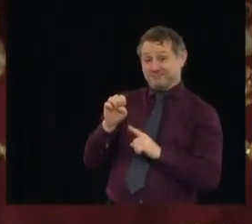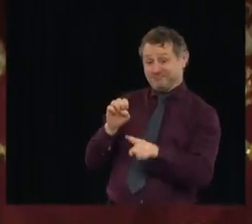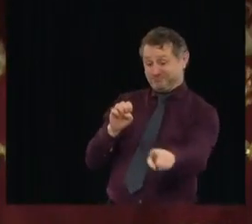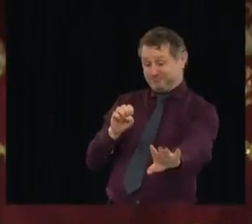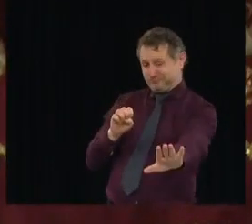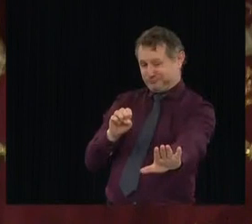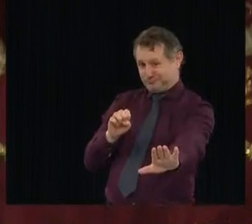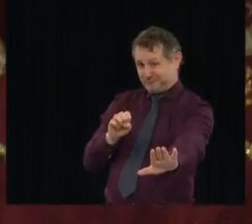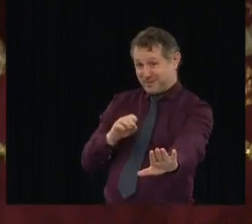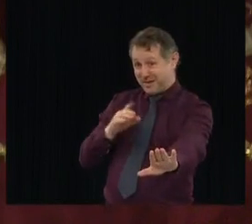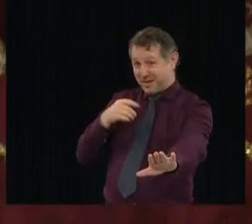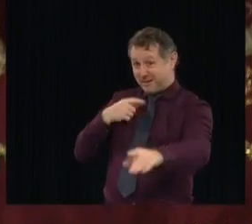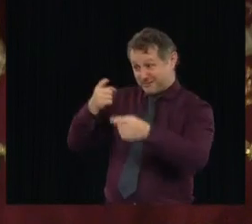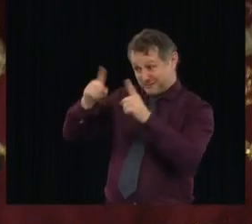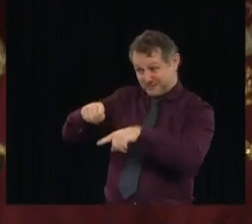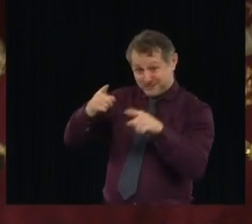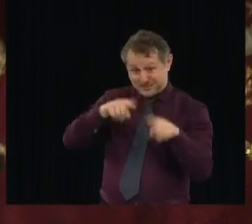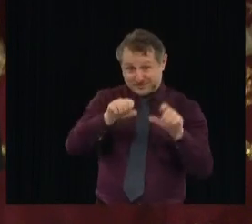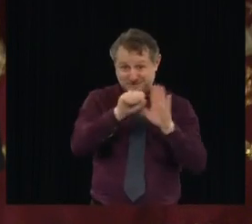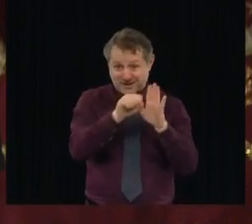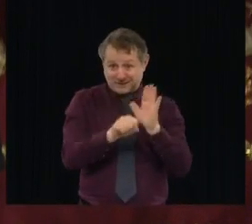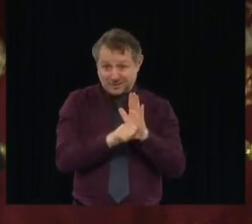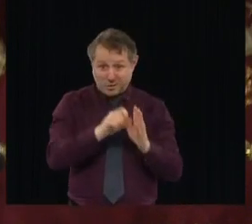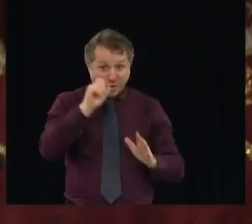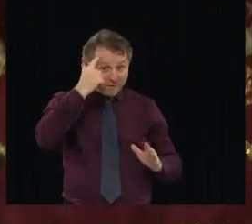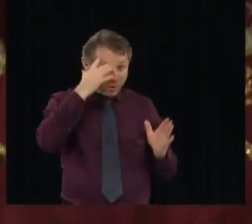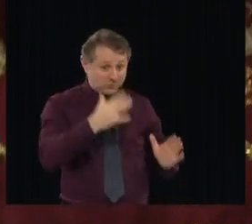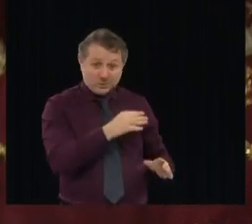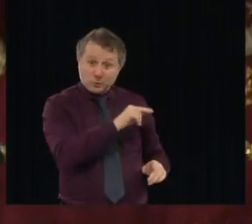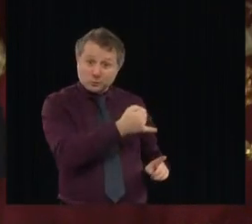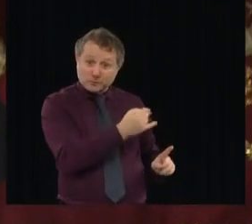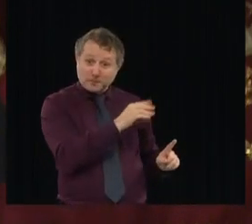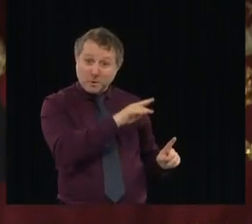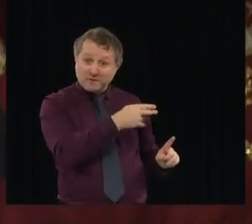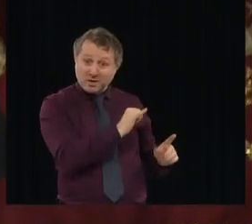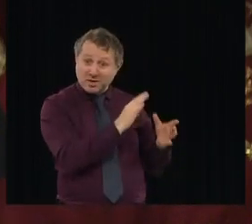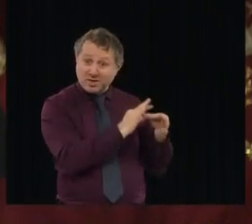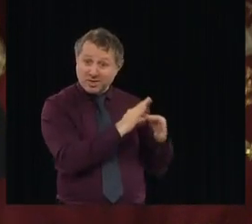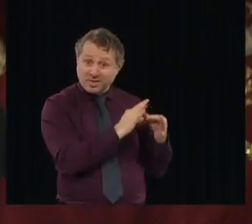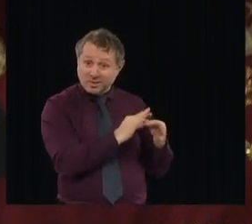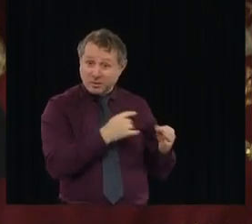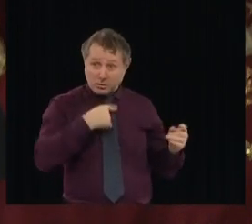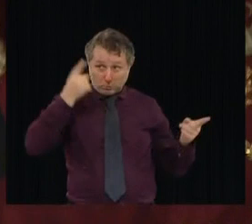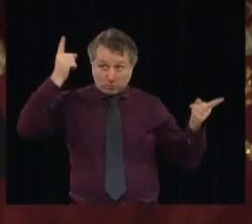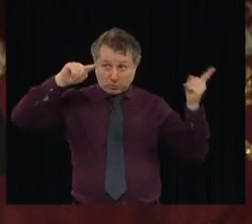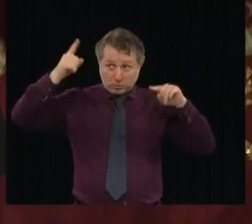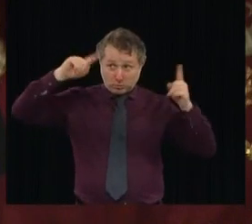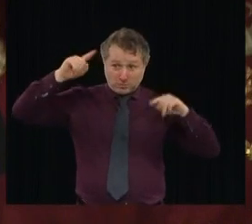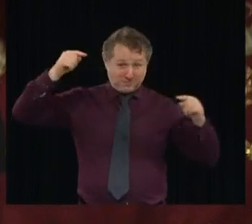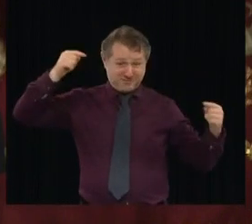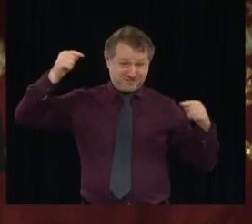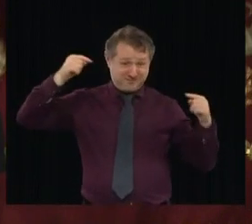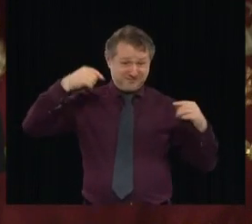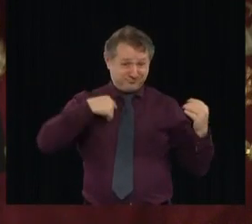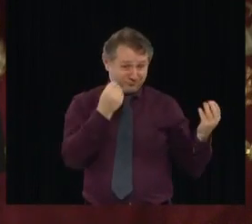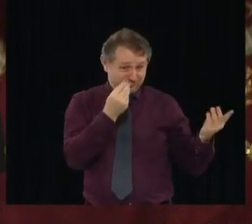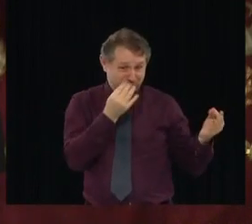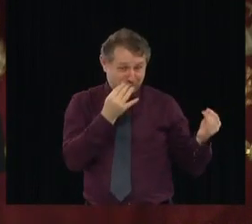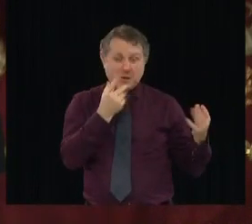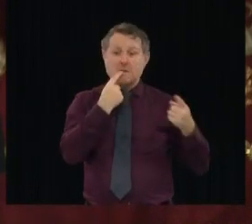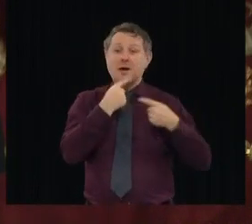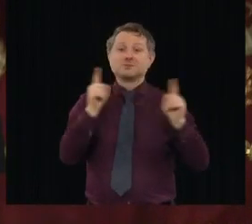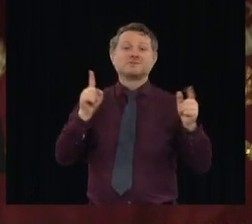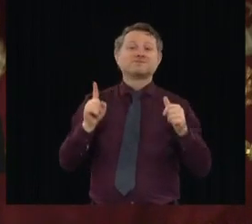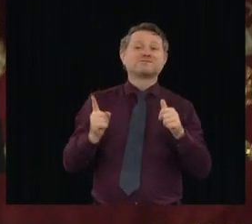spoke at a high level that the states had been coordinating. That wasn't something that they announced and then we came to an agreement on. We were in agreement with us